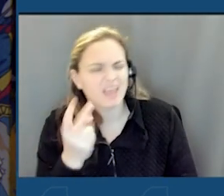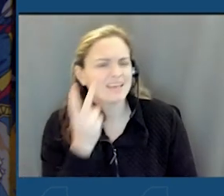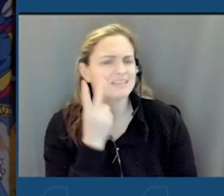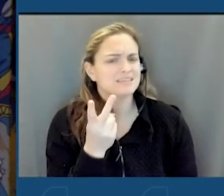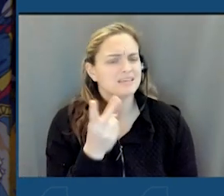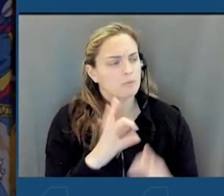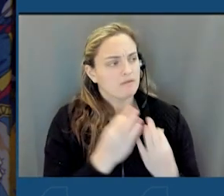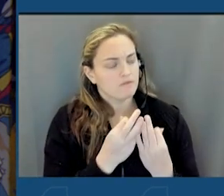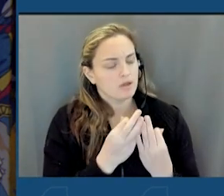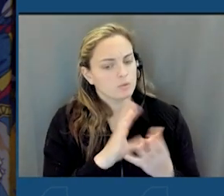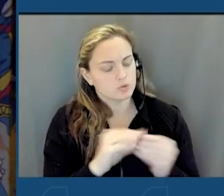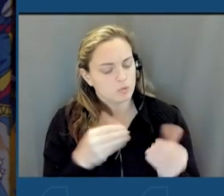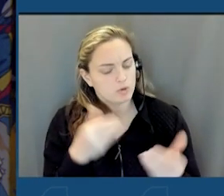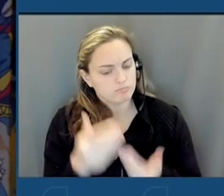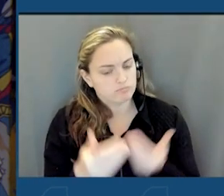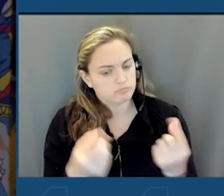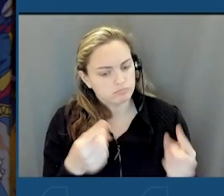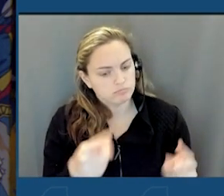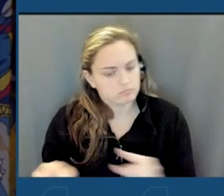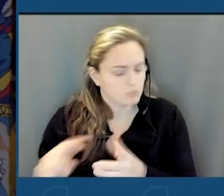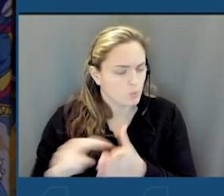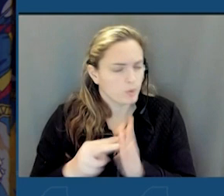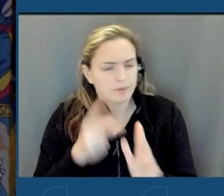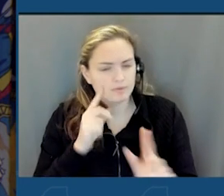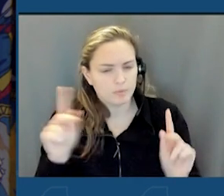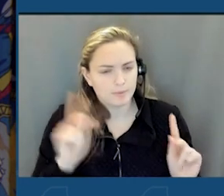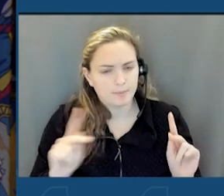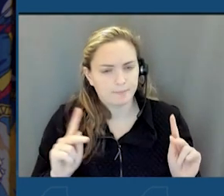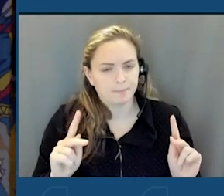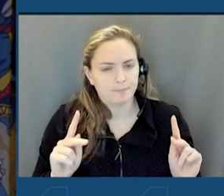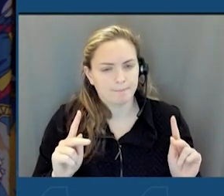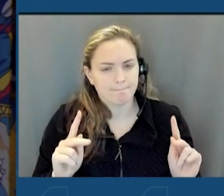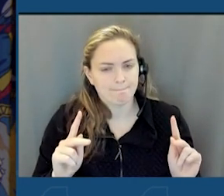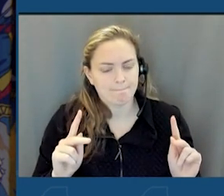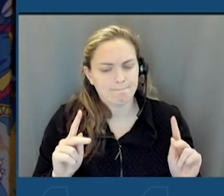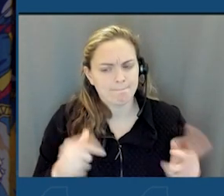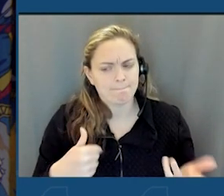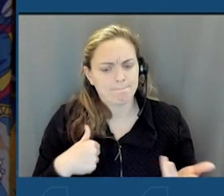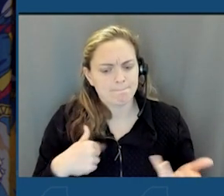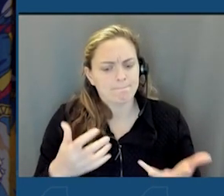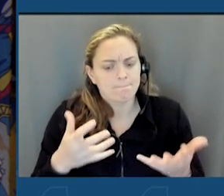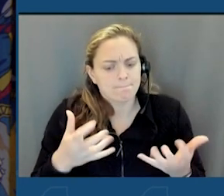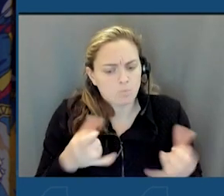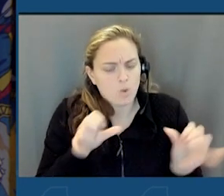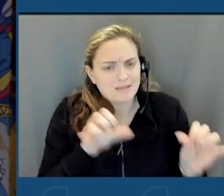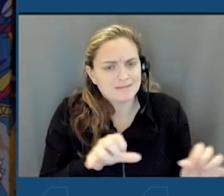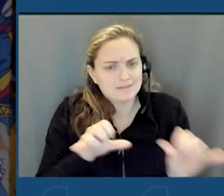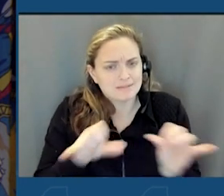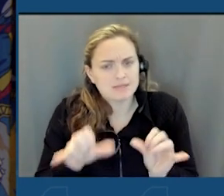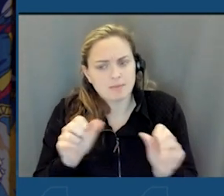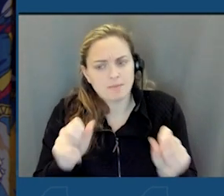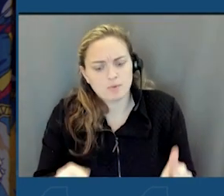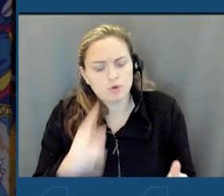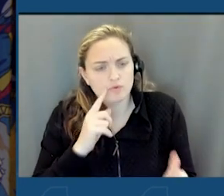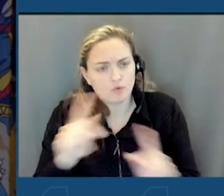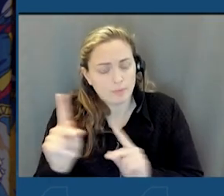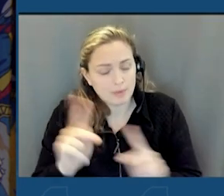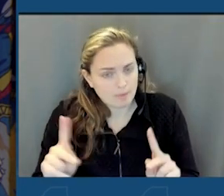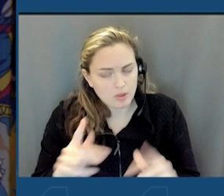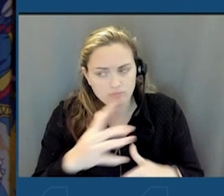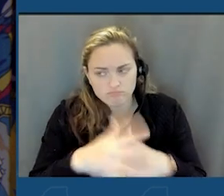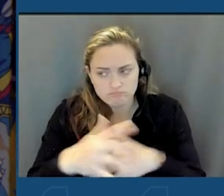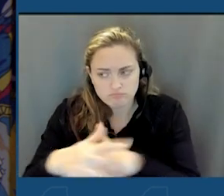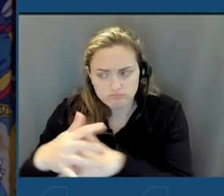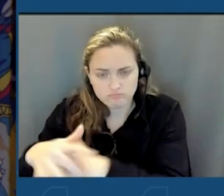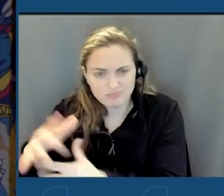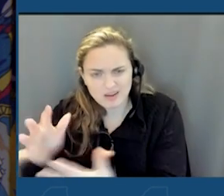story what that means to people. And I want that same opportunity available to everyone. That's what